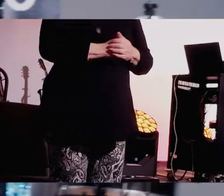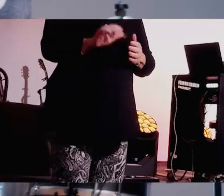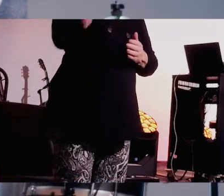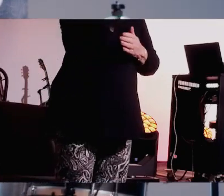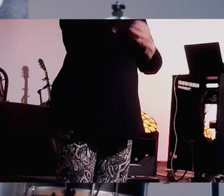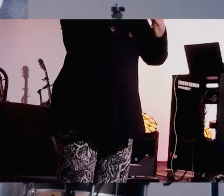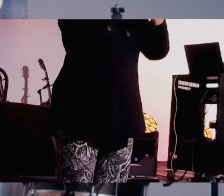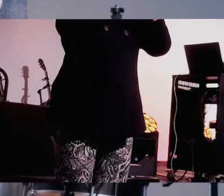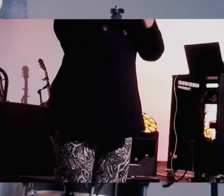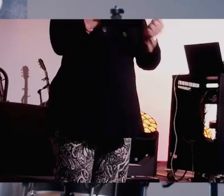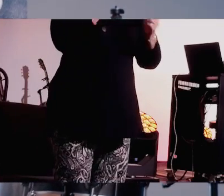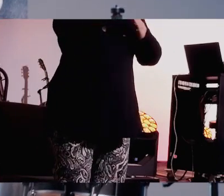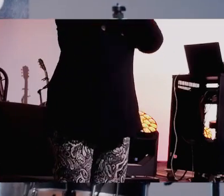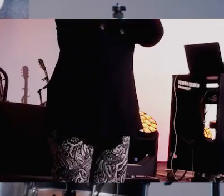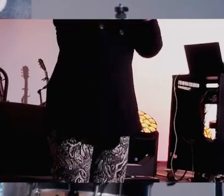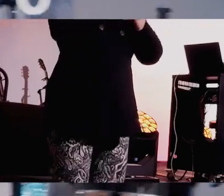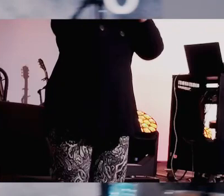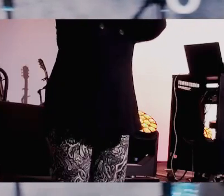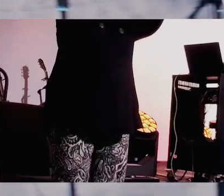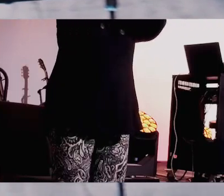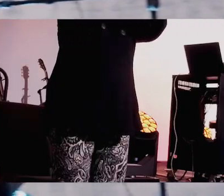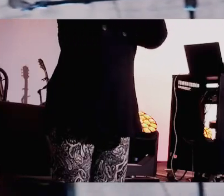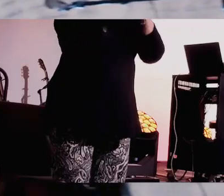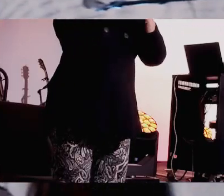solution is between you and the Father, okay?